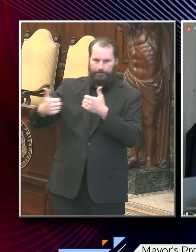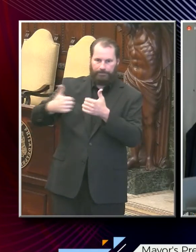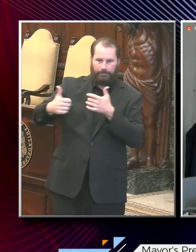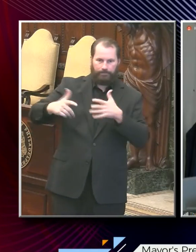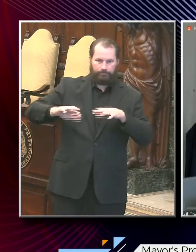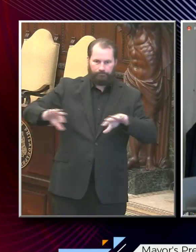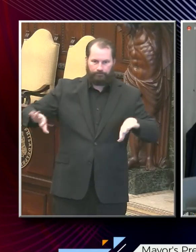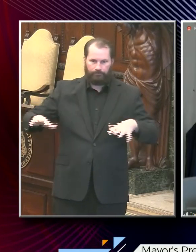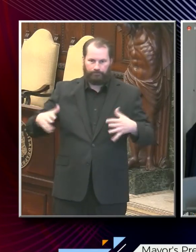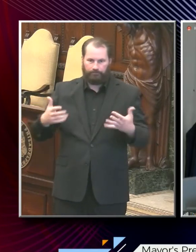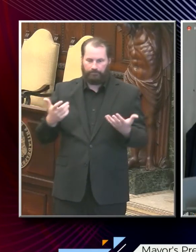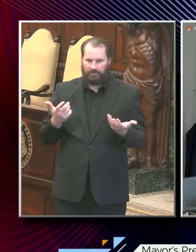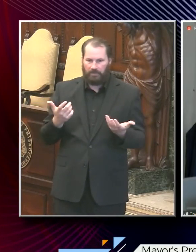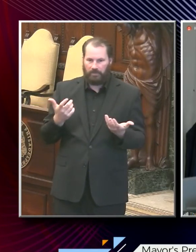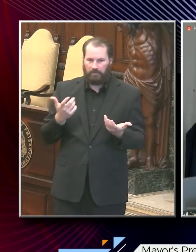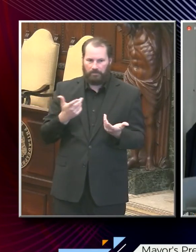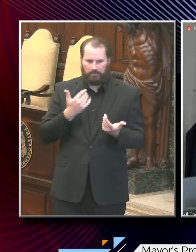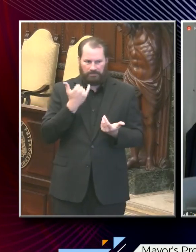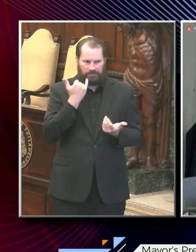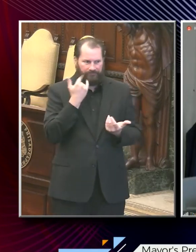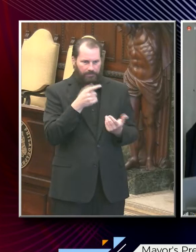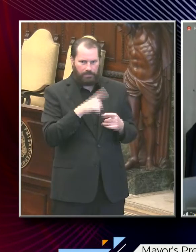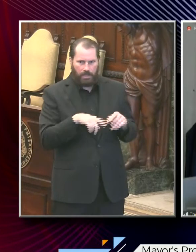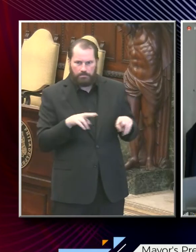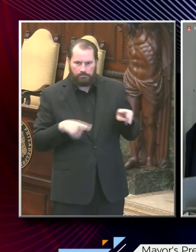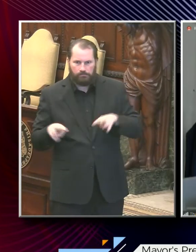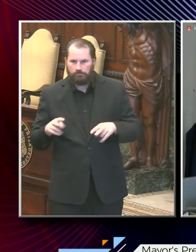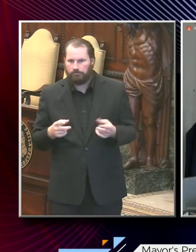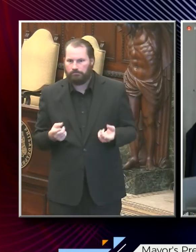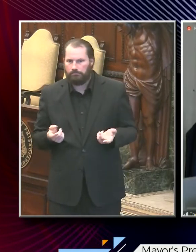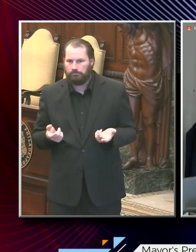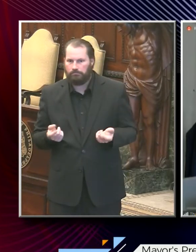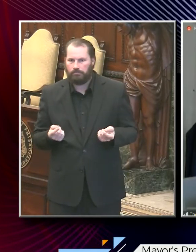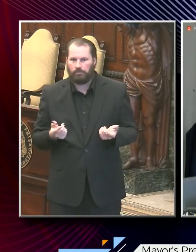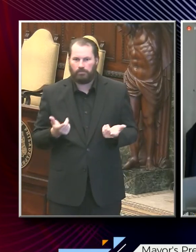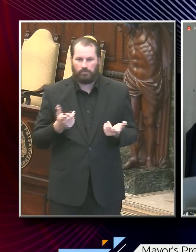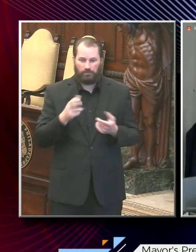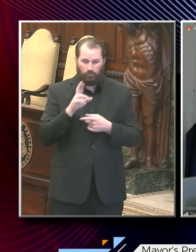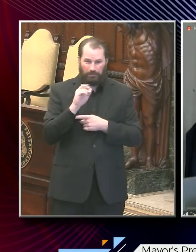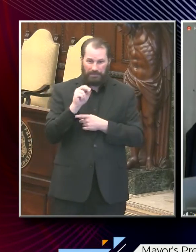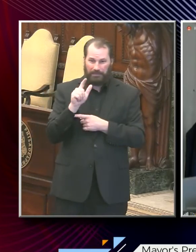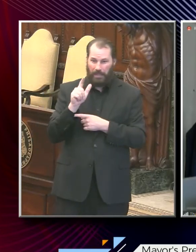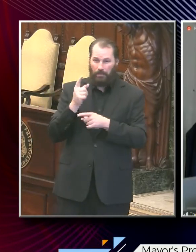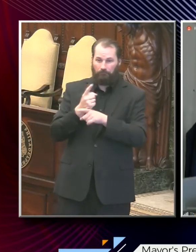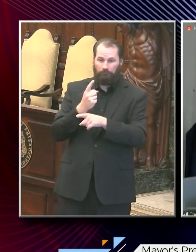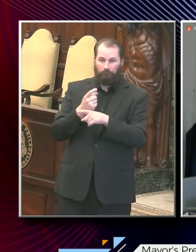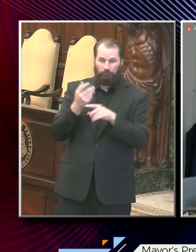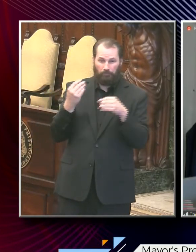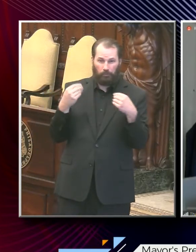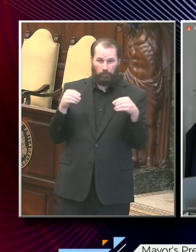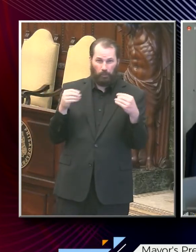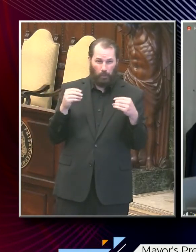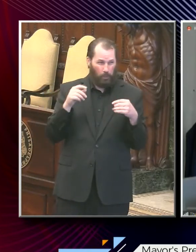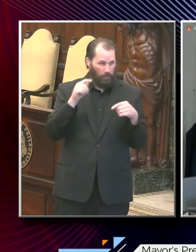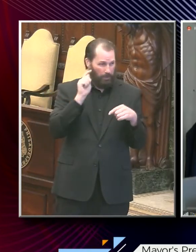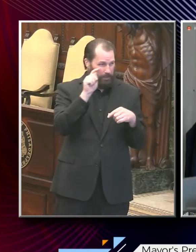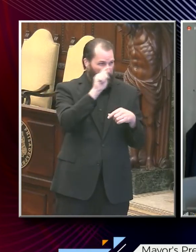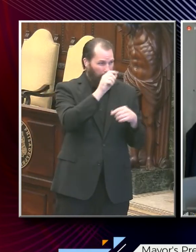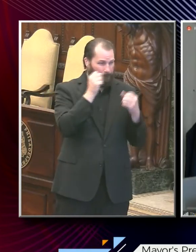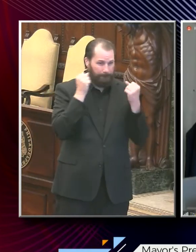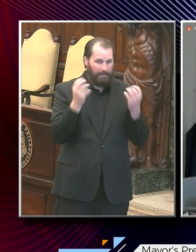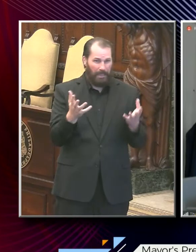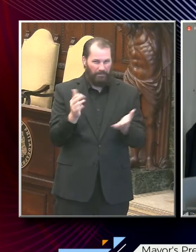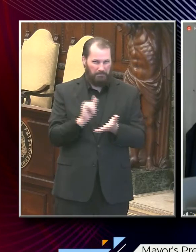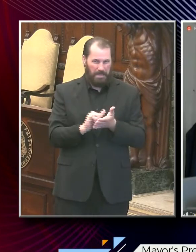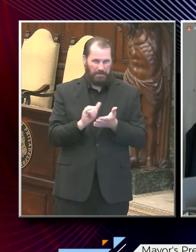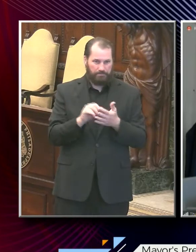there are many stores. We're not going to be able to get to every store in the city. So that's why when we announced our plan, we said we really are going to inspect what we can, but we're going to have to